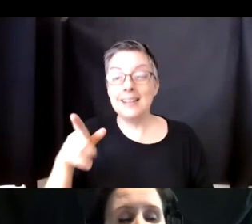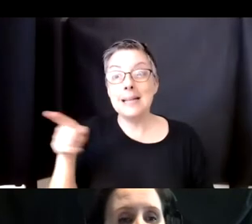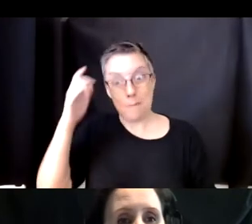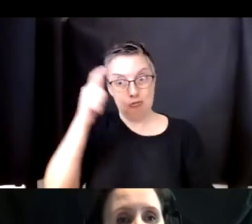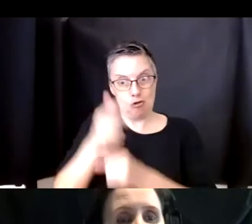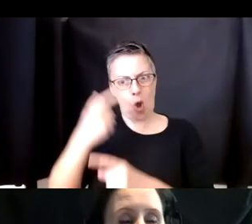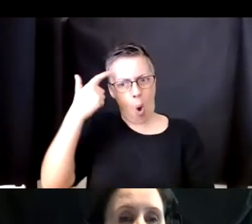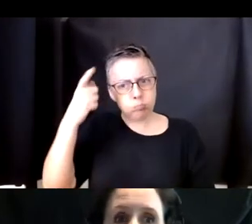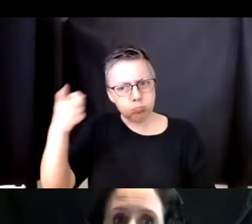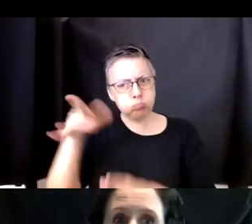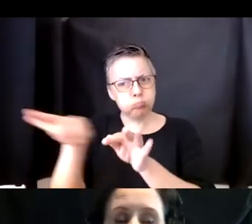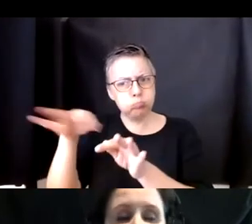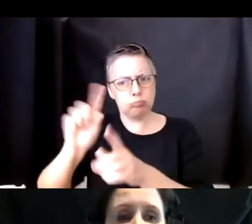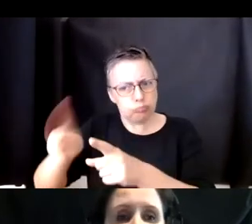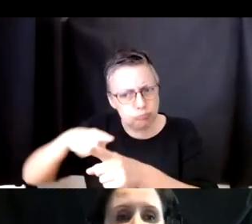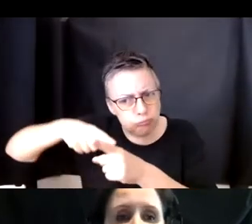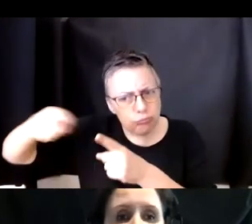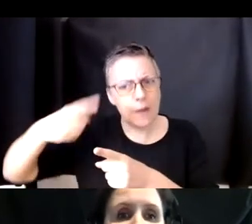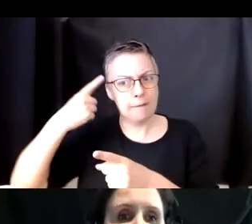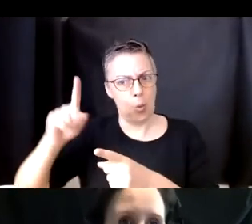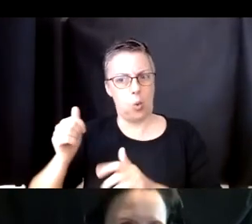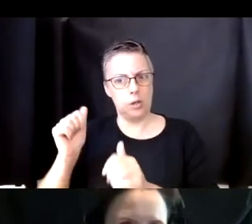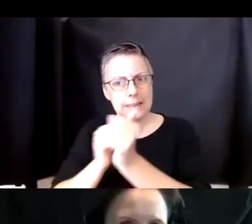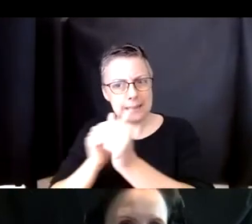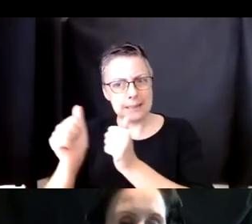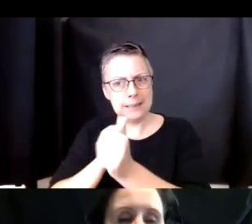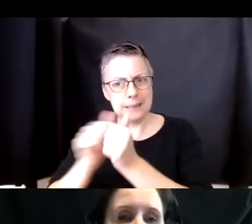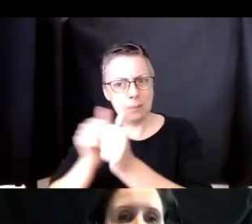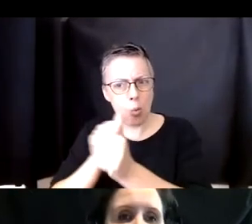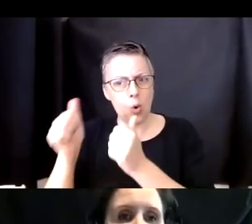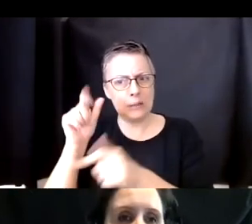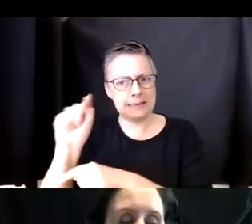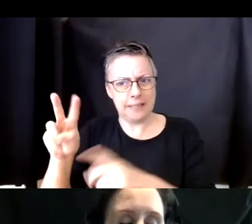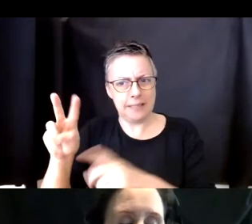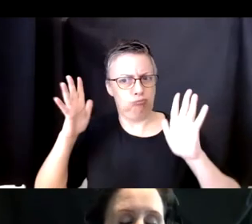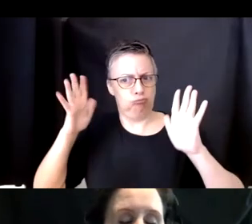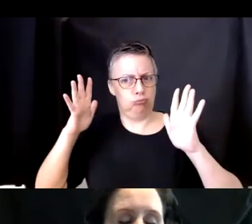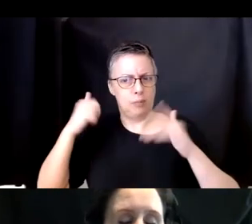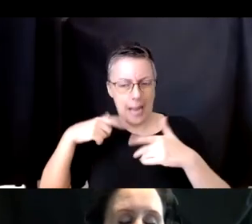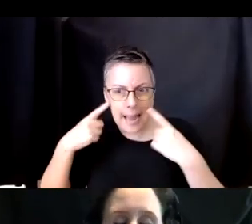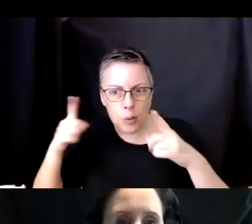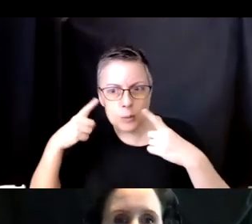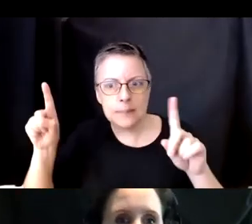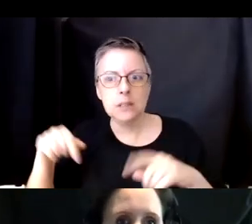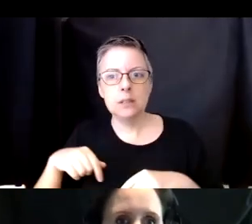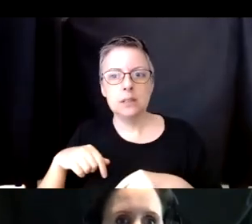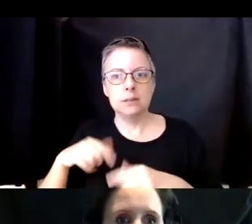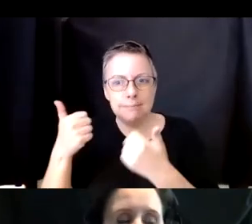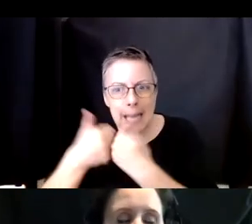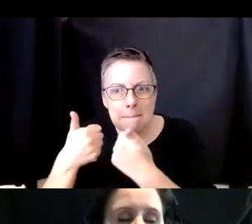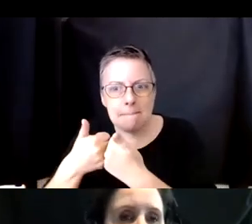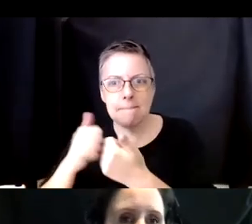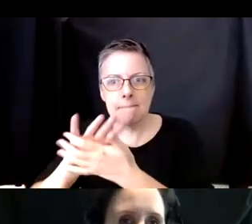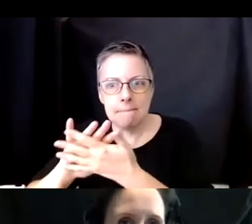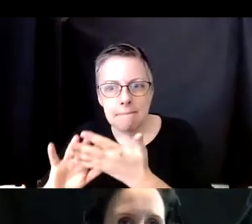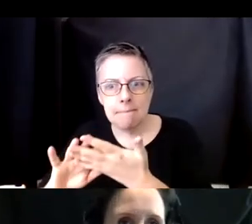caption were actually something developed for sportscasts, for announcements of the game and